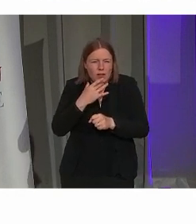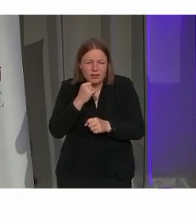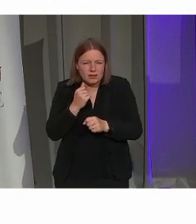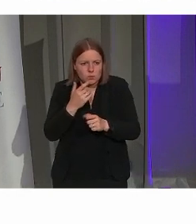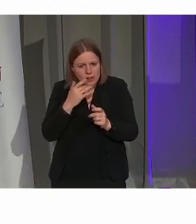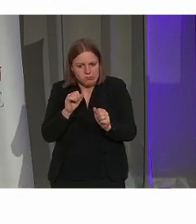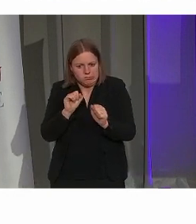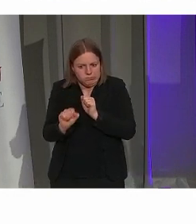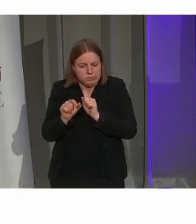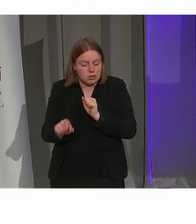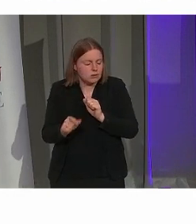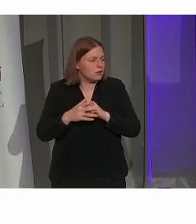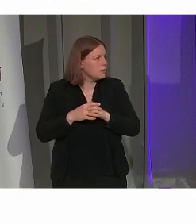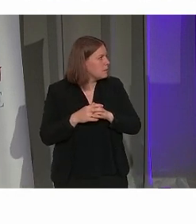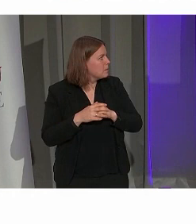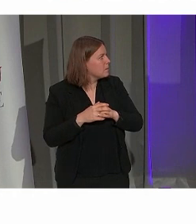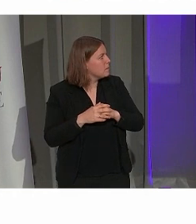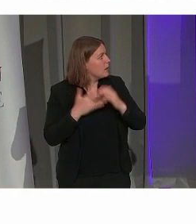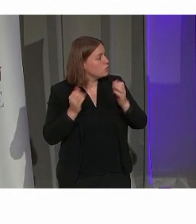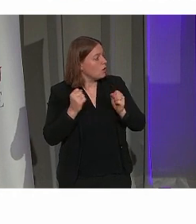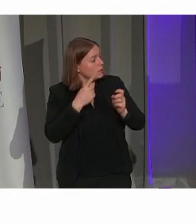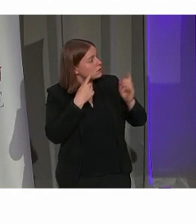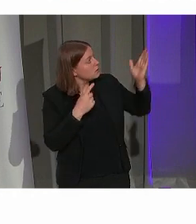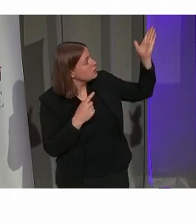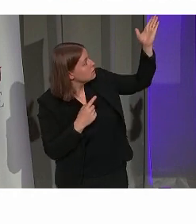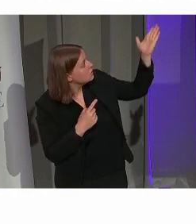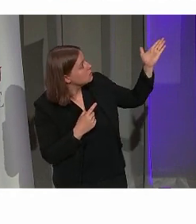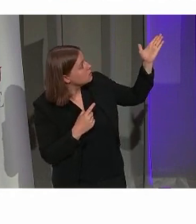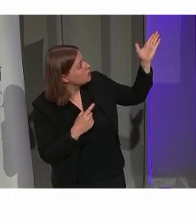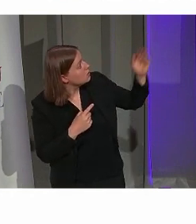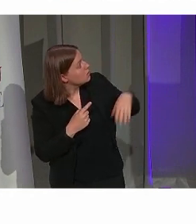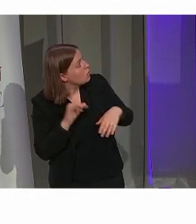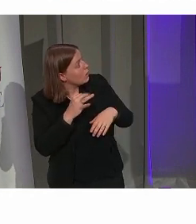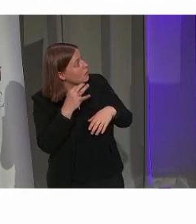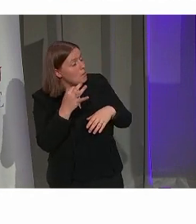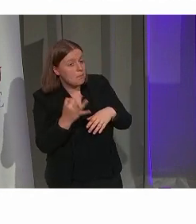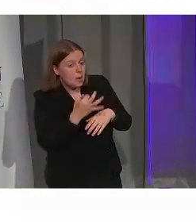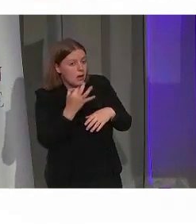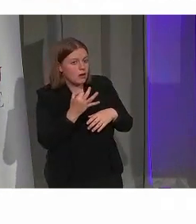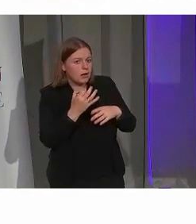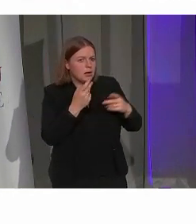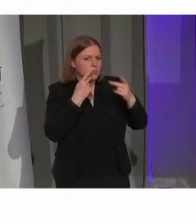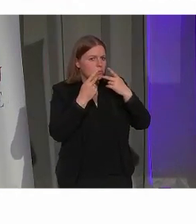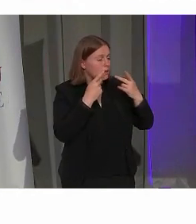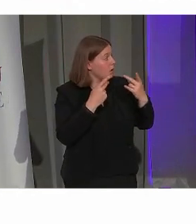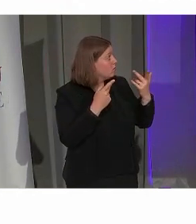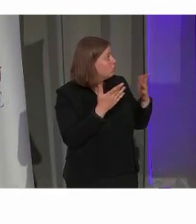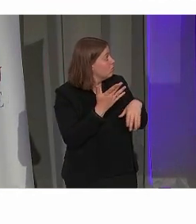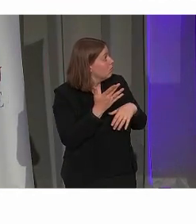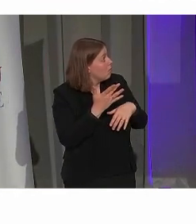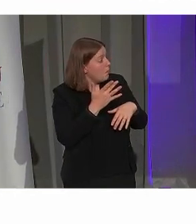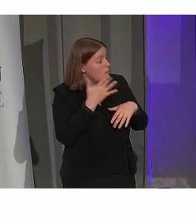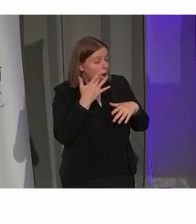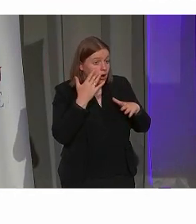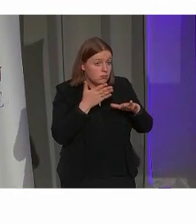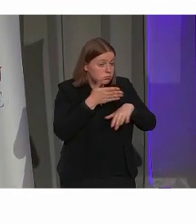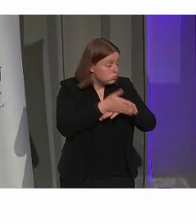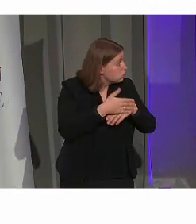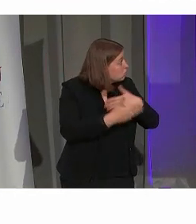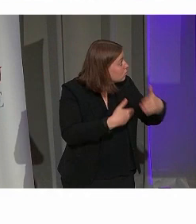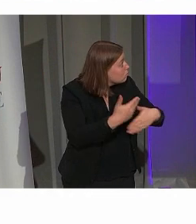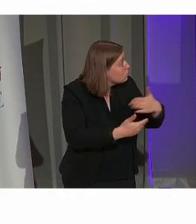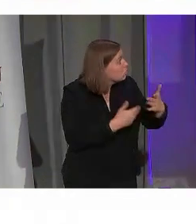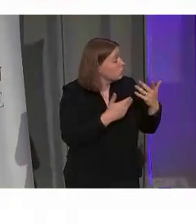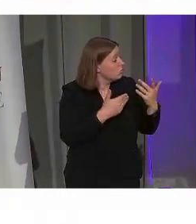conservation principles of reversibility, minimum intervention, and ease of identification, with principles of